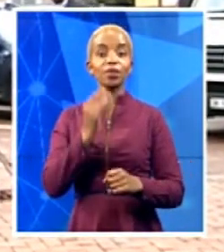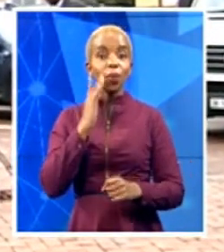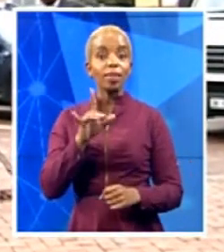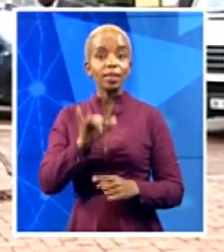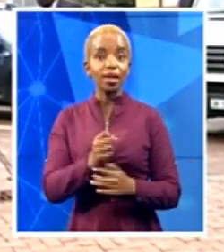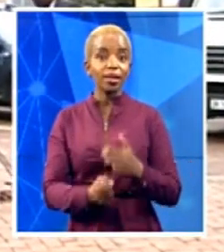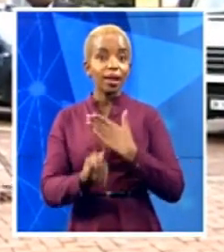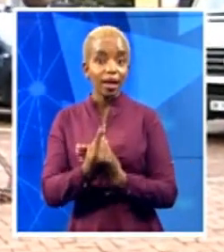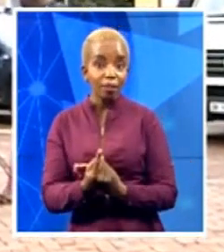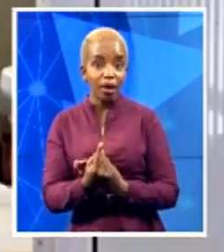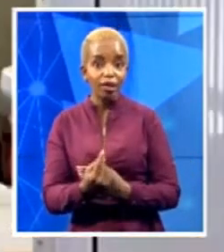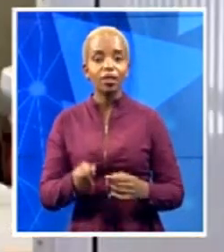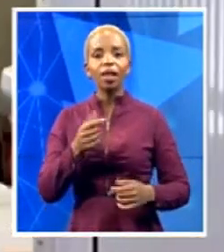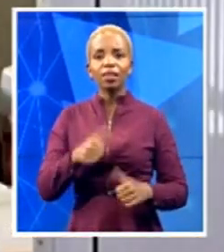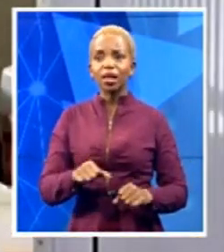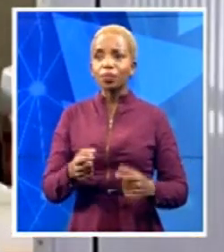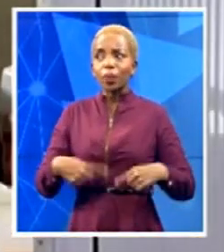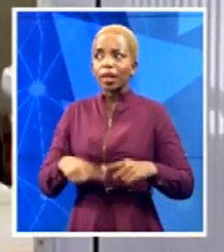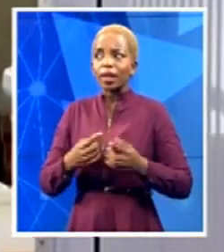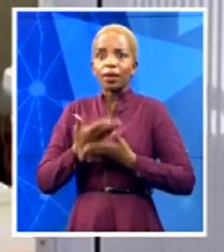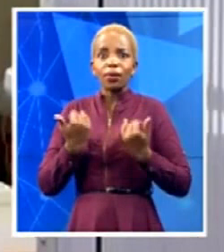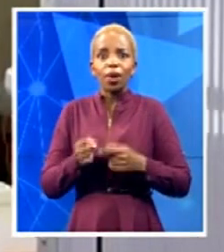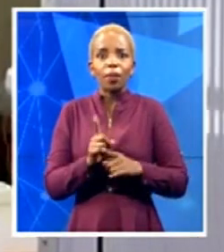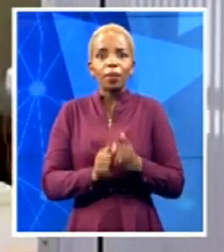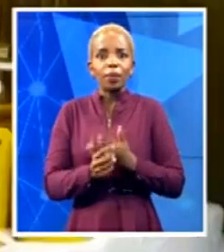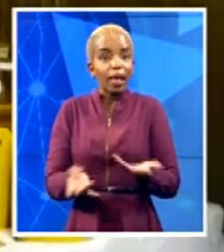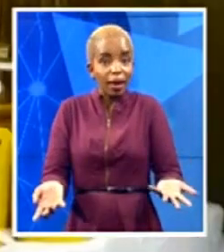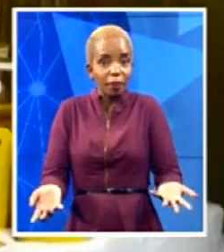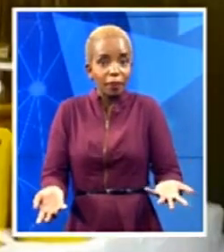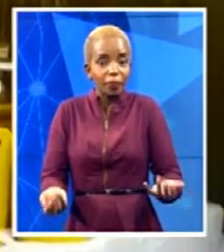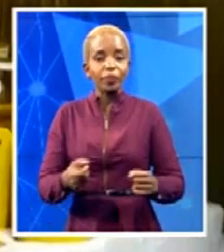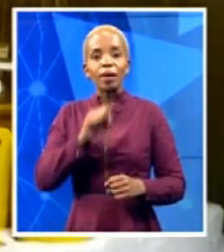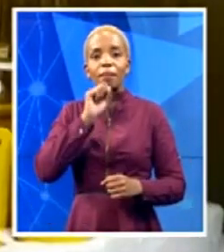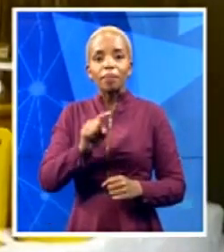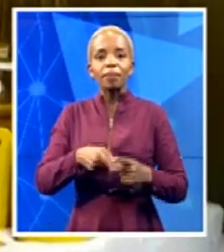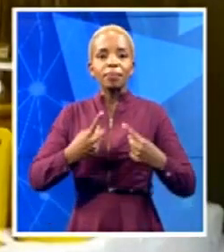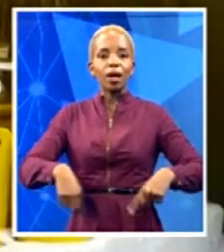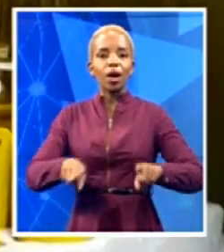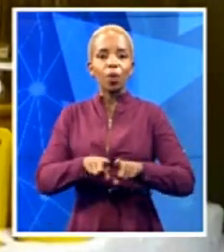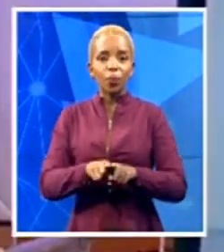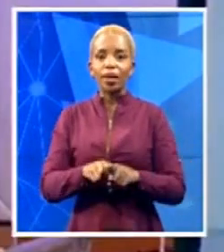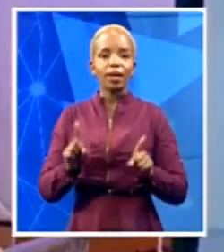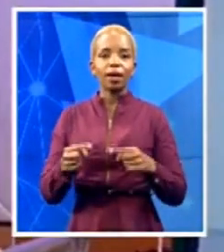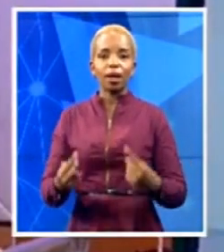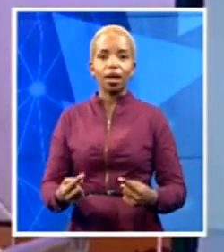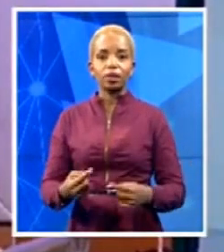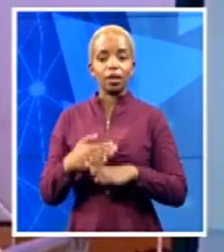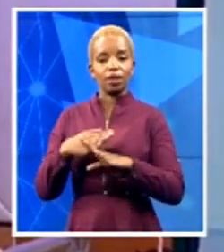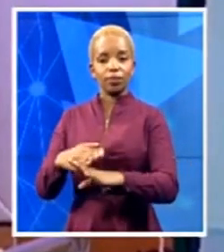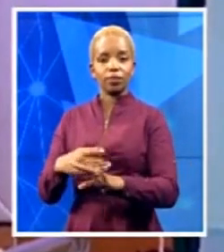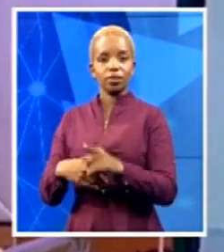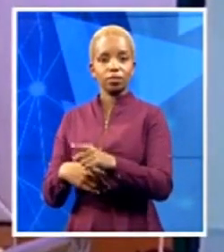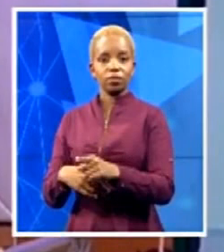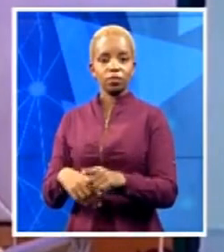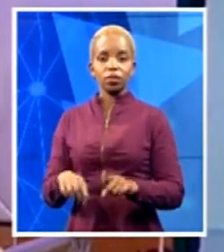know that. So that's why the science says you can't set a timeline. We try this, we try that. But whilst we're trying this and